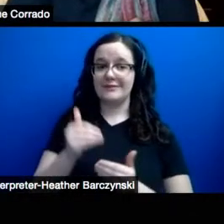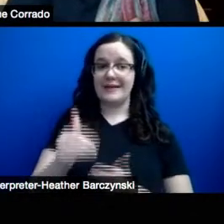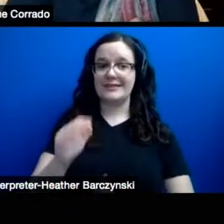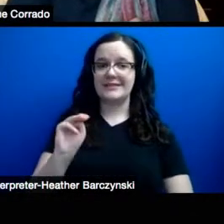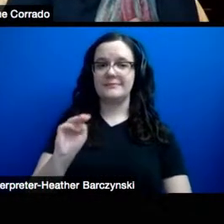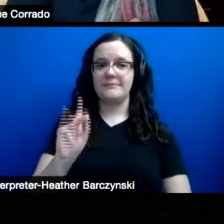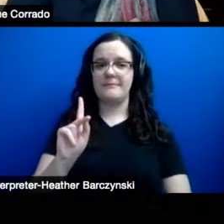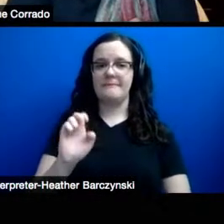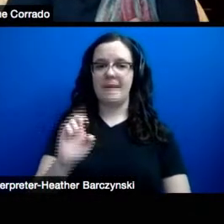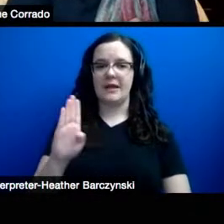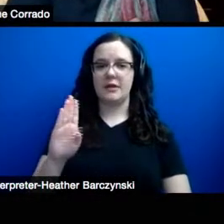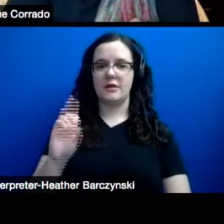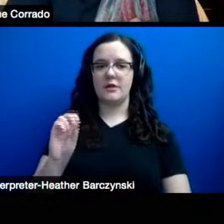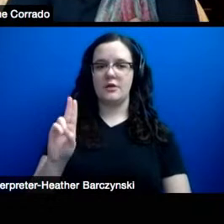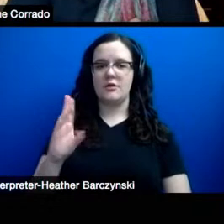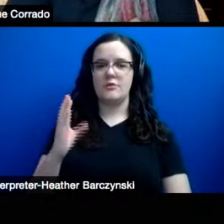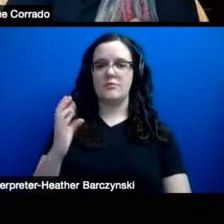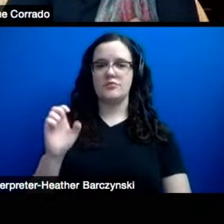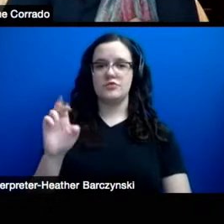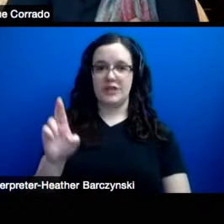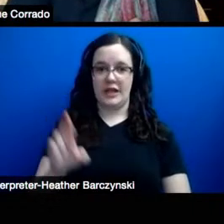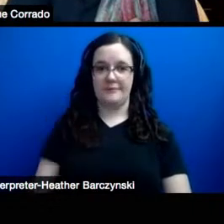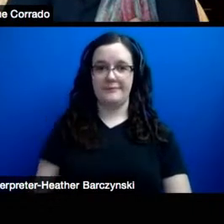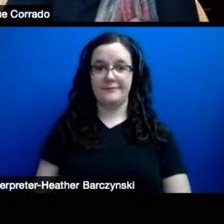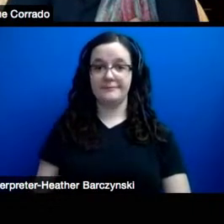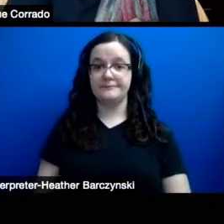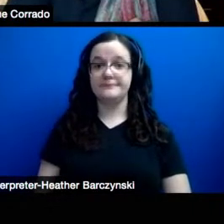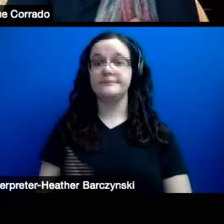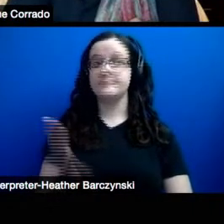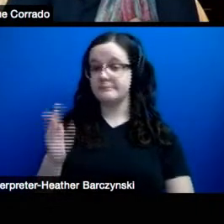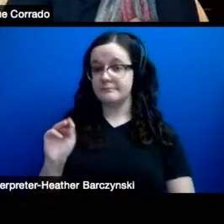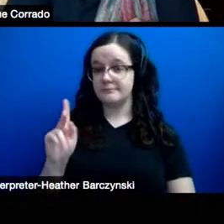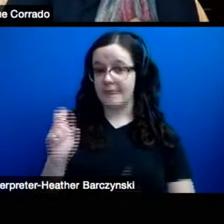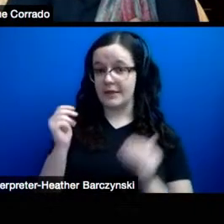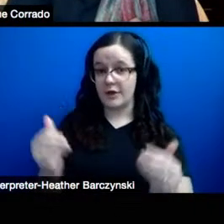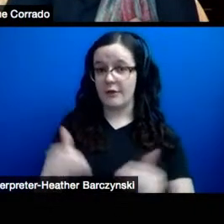Boucher. Mike, go ahead.